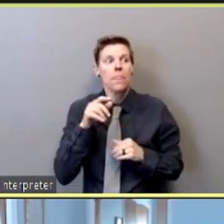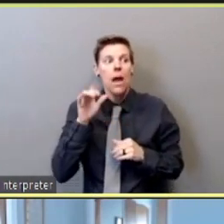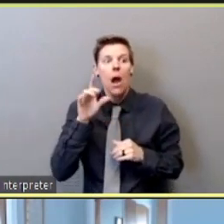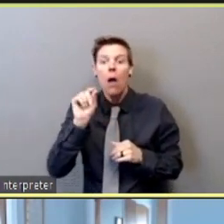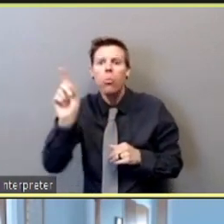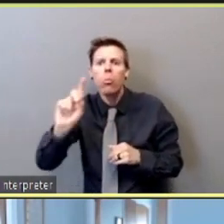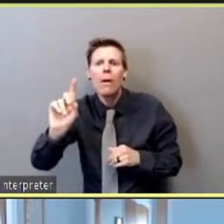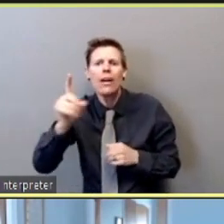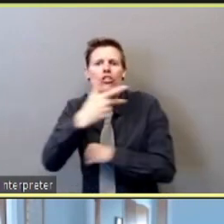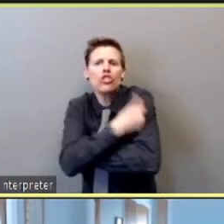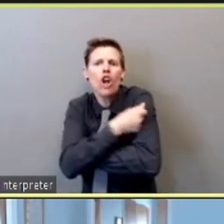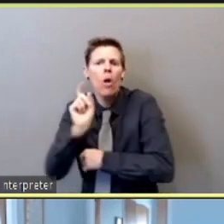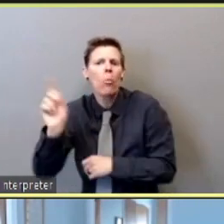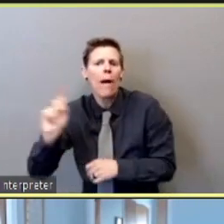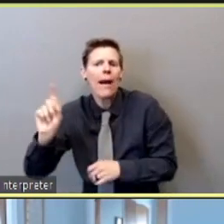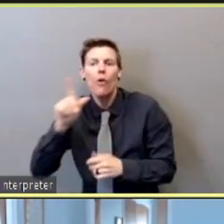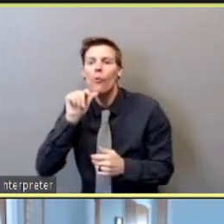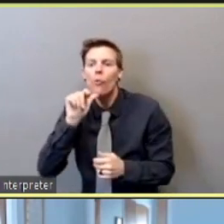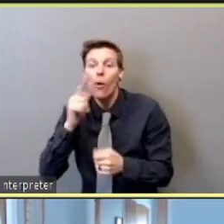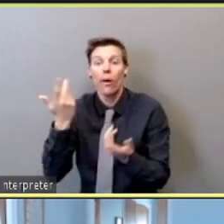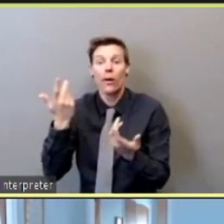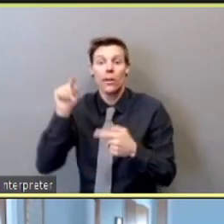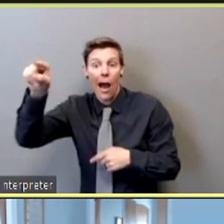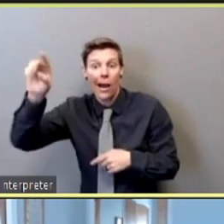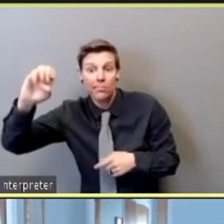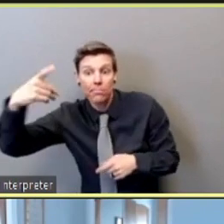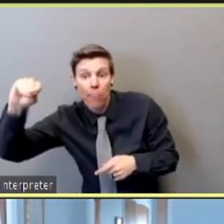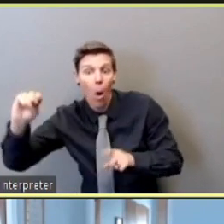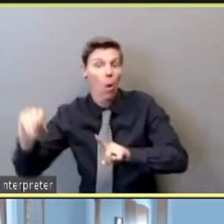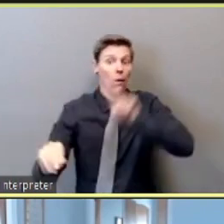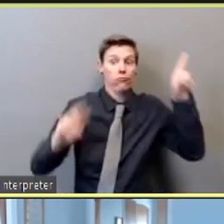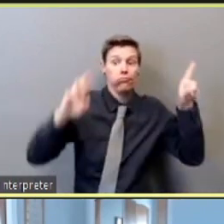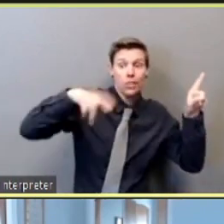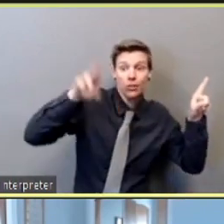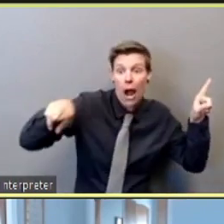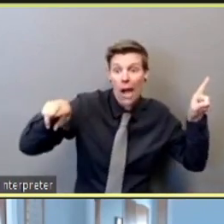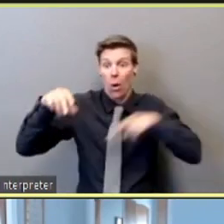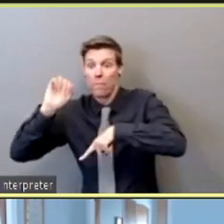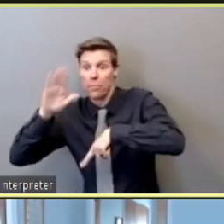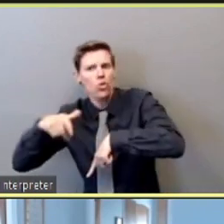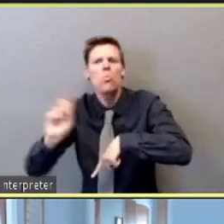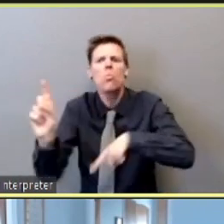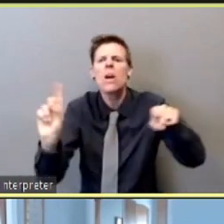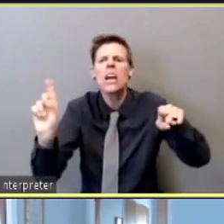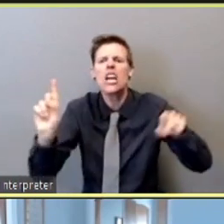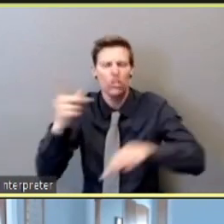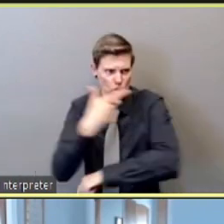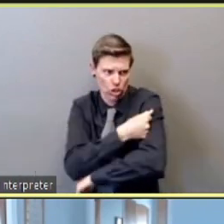If vaccine providers need more additional record cards, they can email